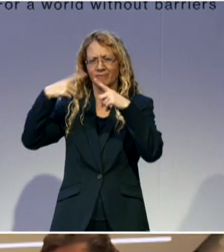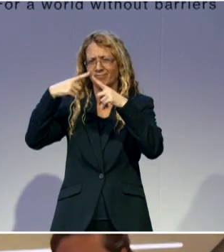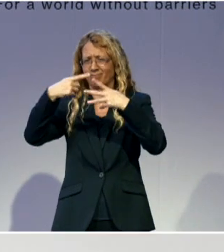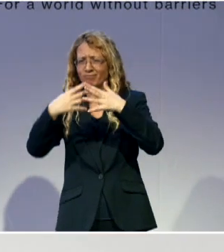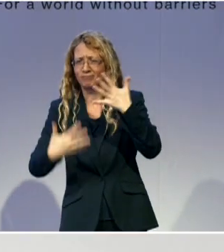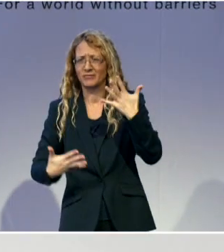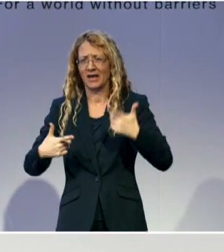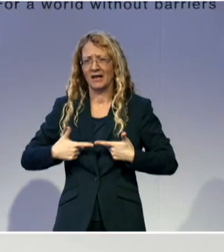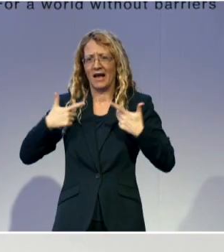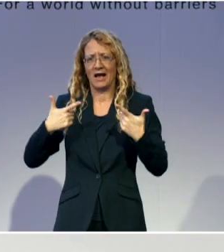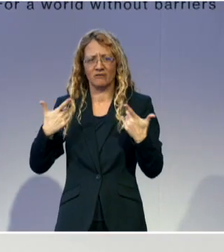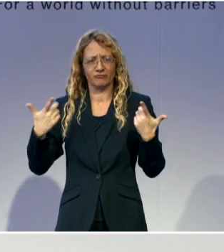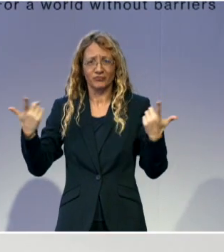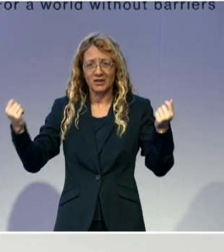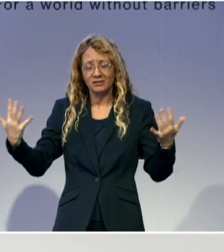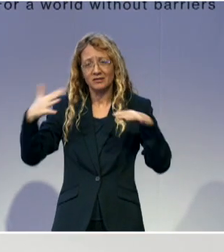needs and interests.